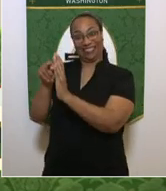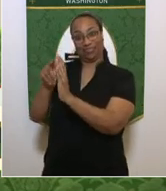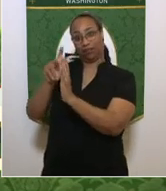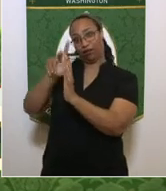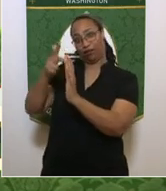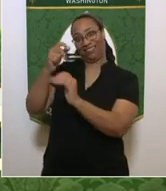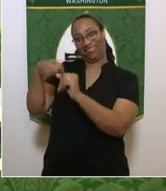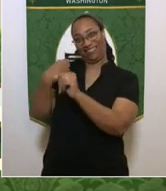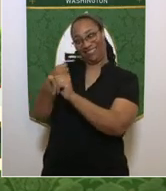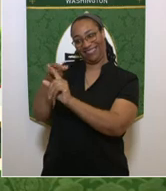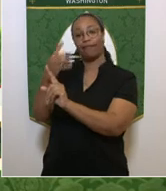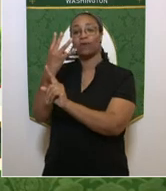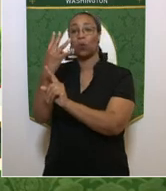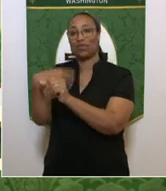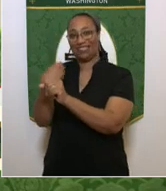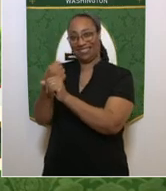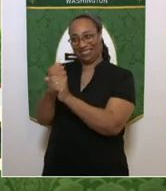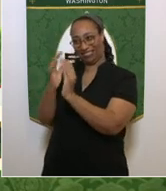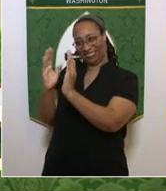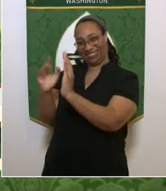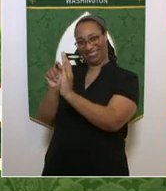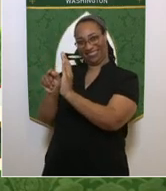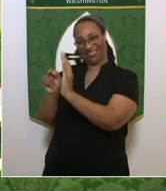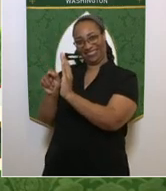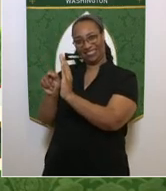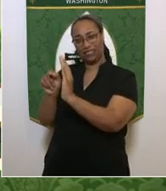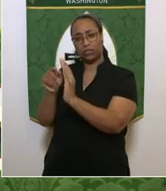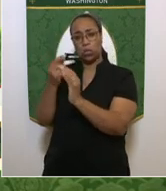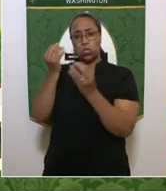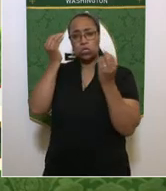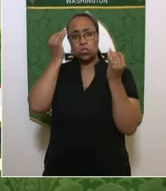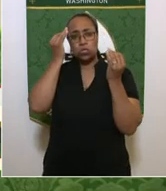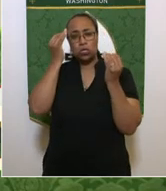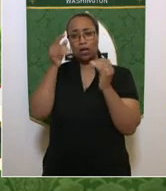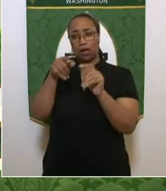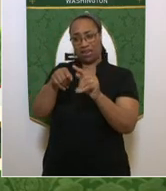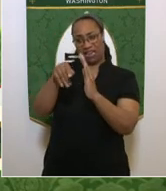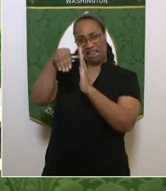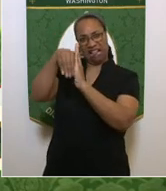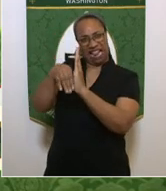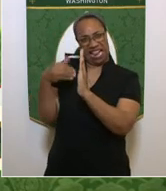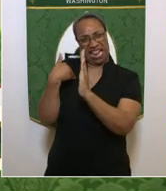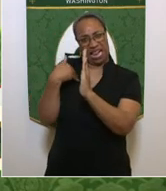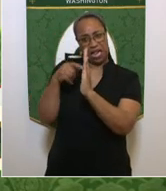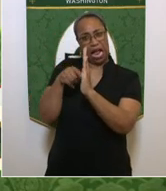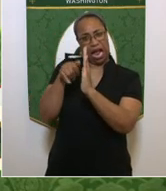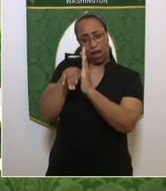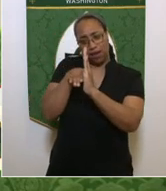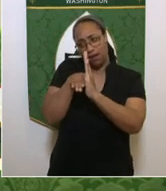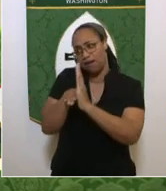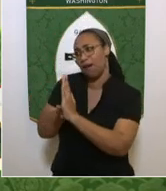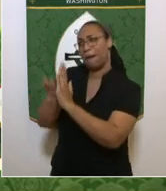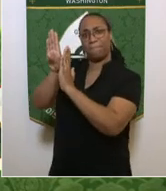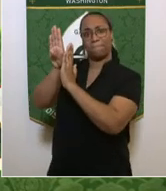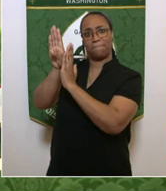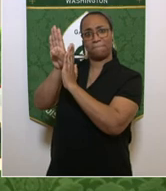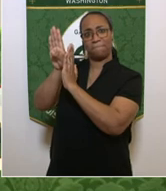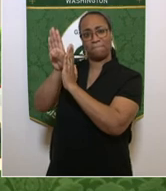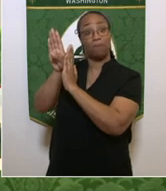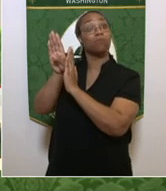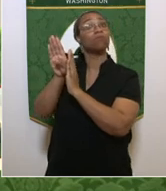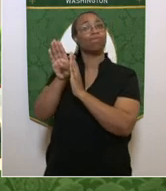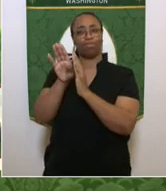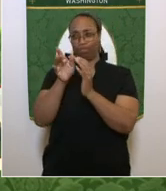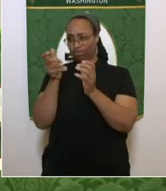on how we bring our city back from the ravages of a global pandemic that has had a